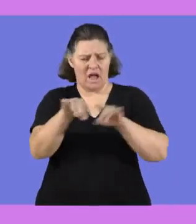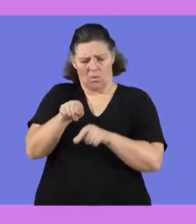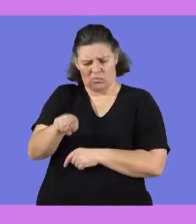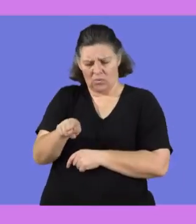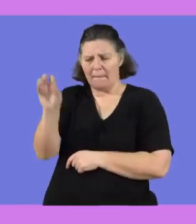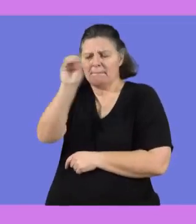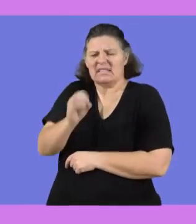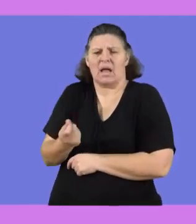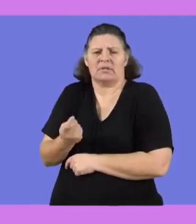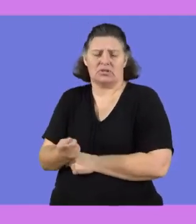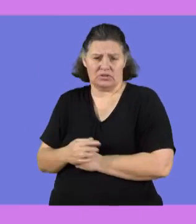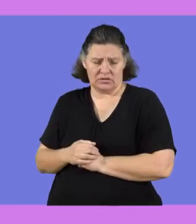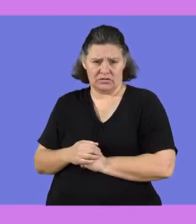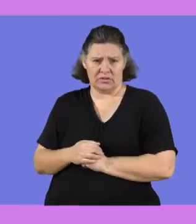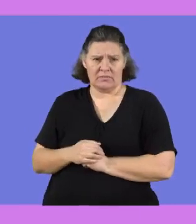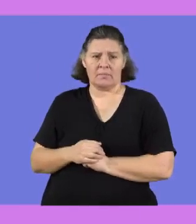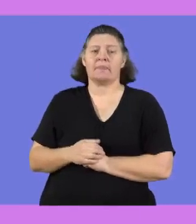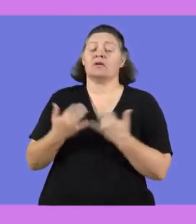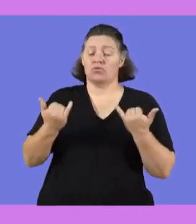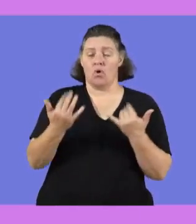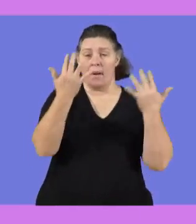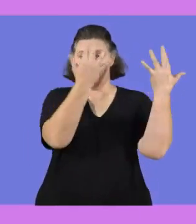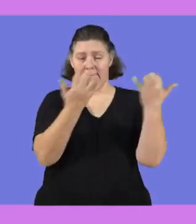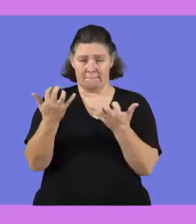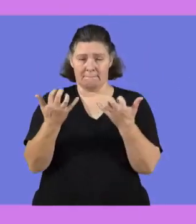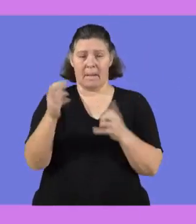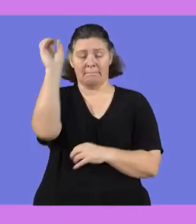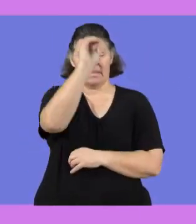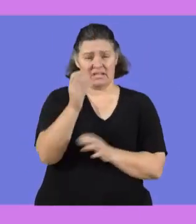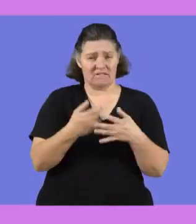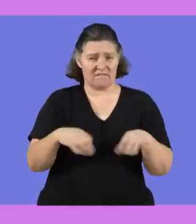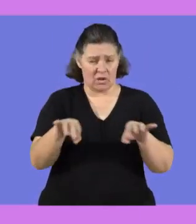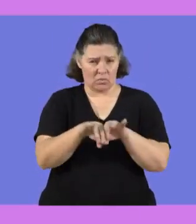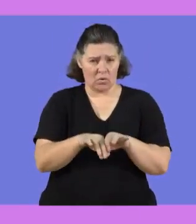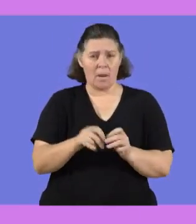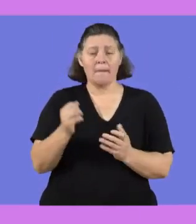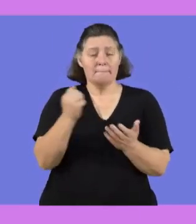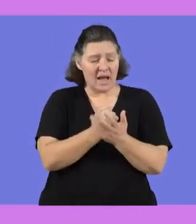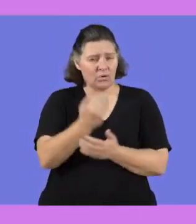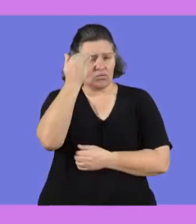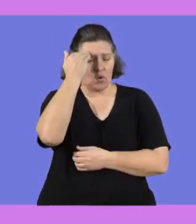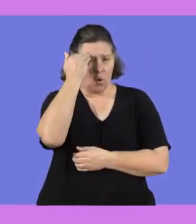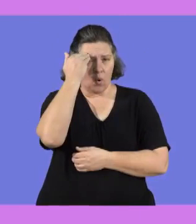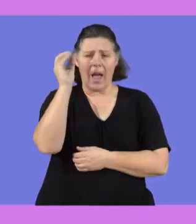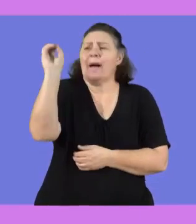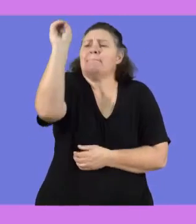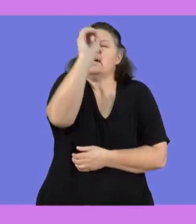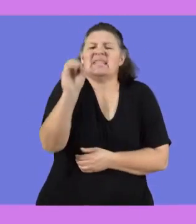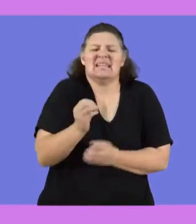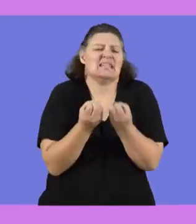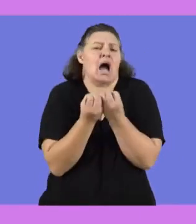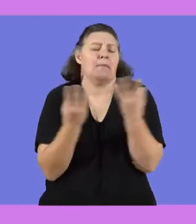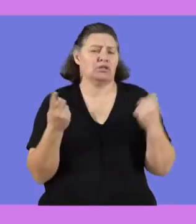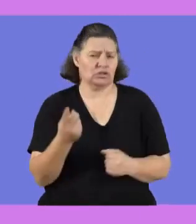value. Okay, so as we calculate the percentage of a value, we need to define what is a